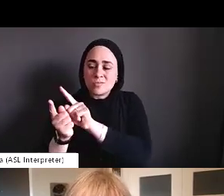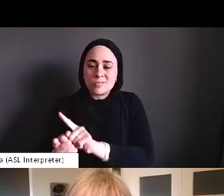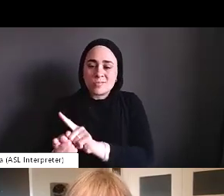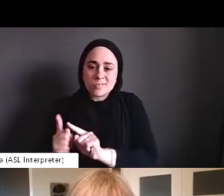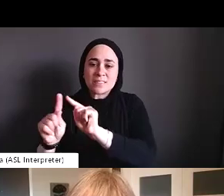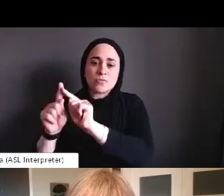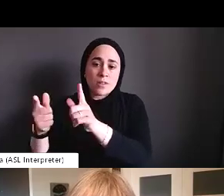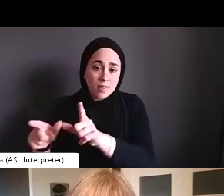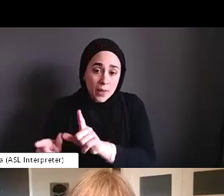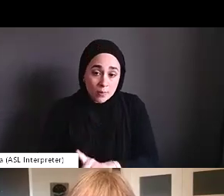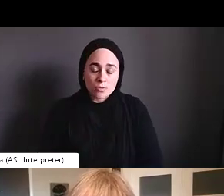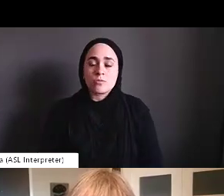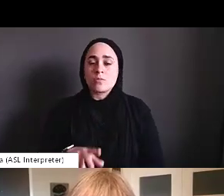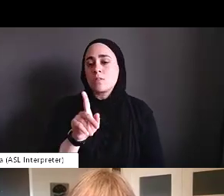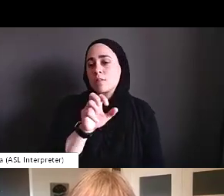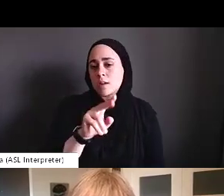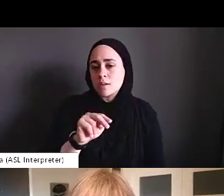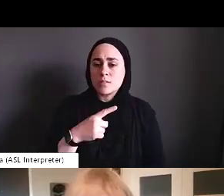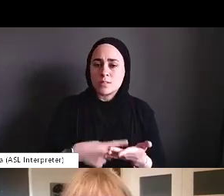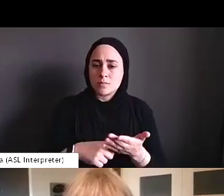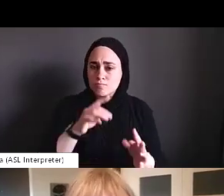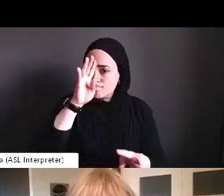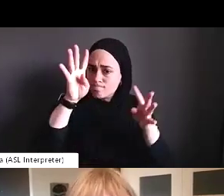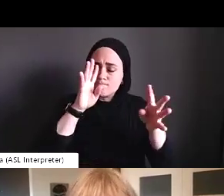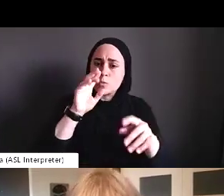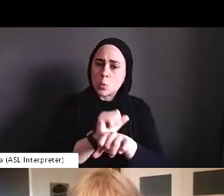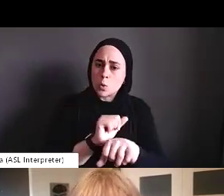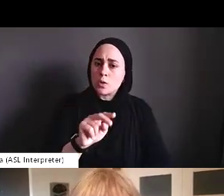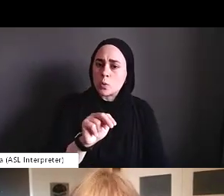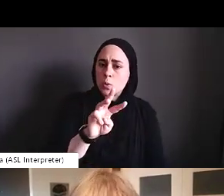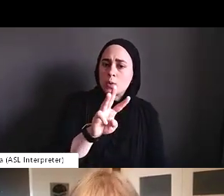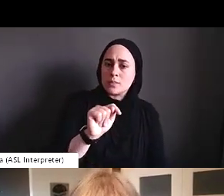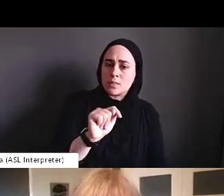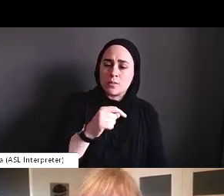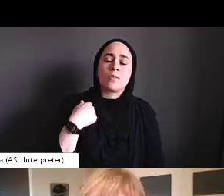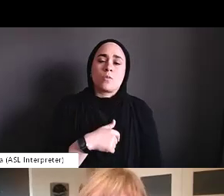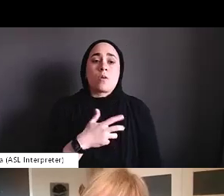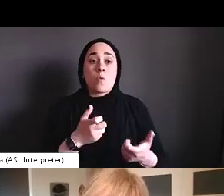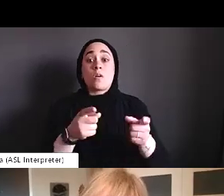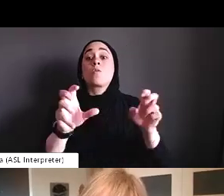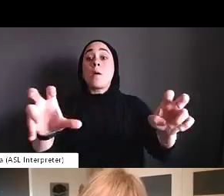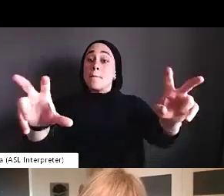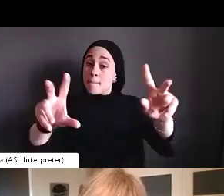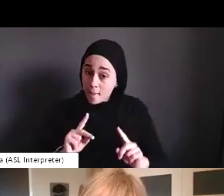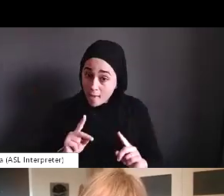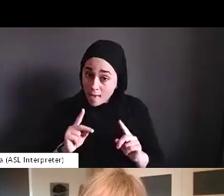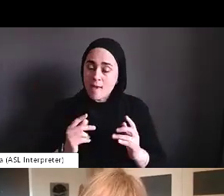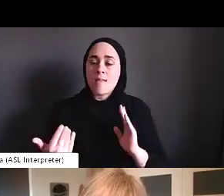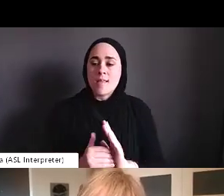Karen talked about the innovative work that they're doing in the Northwest Territories. So we want you to come back and hear about how